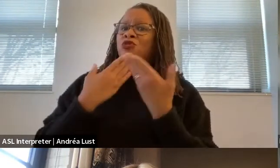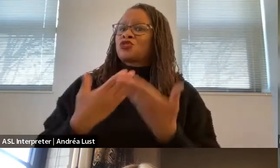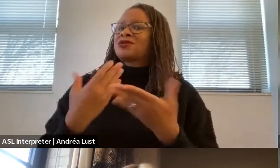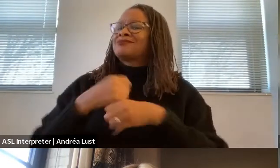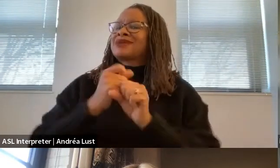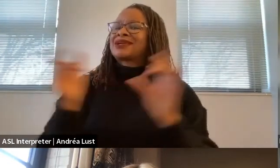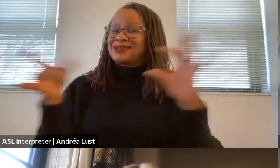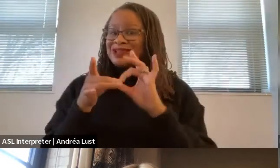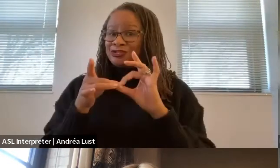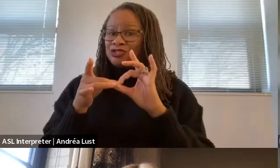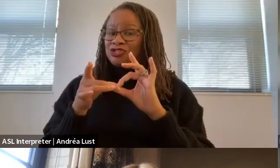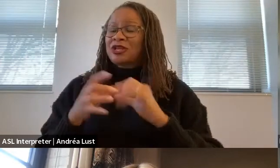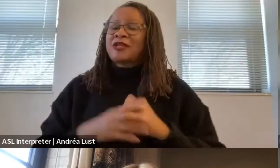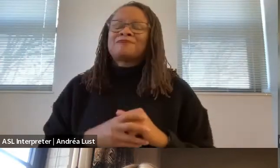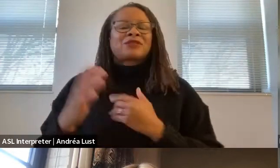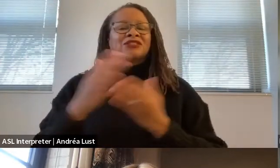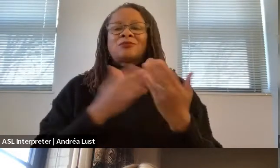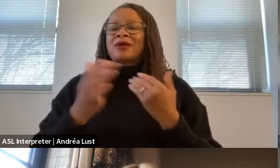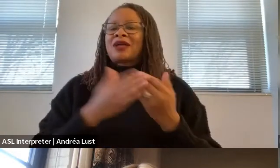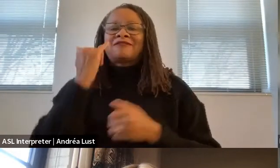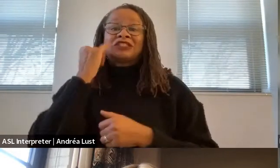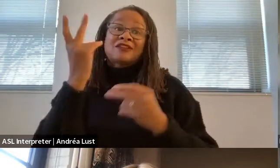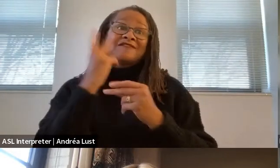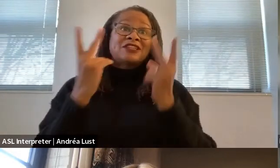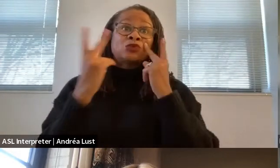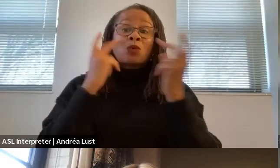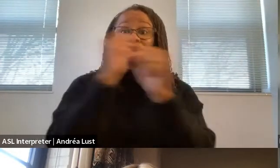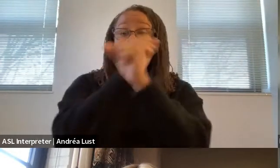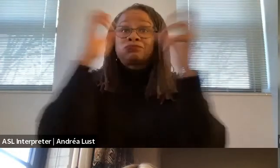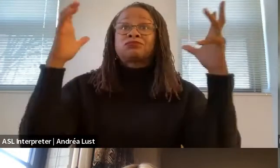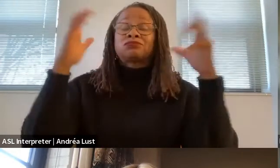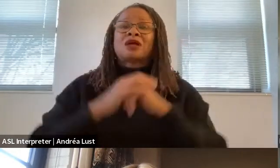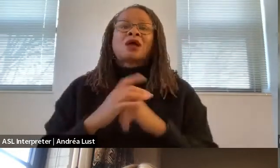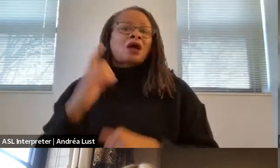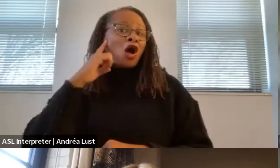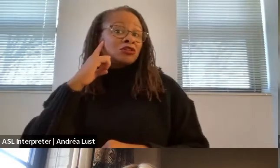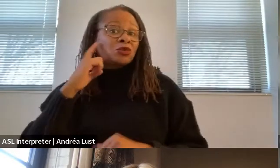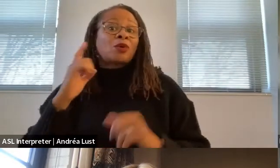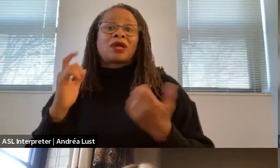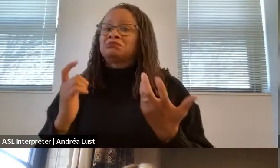connections, whether they are visual, auditive, you know,